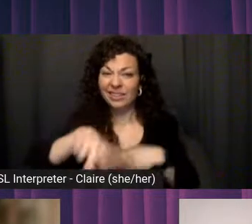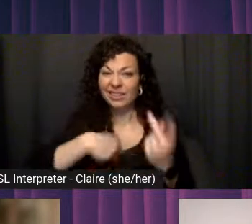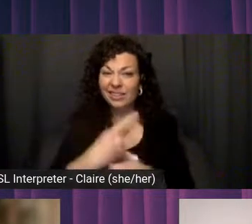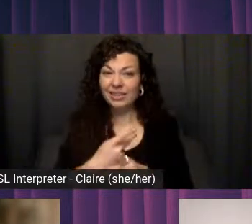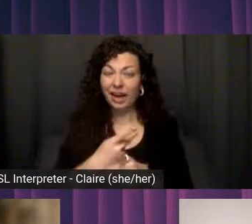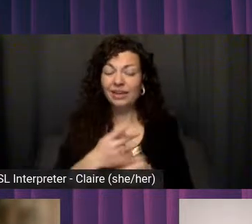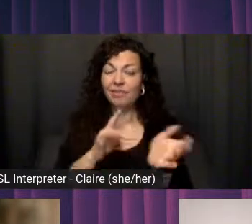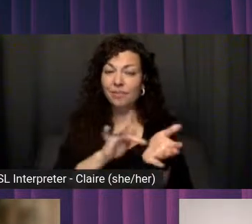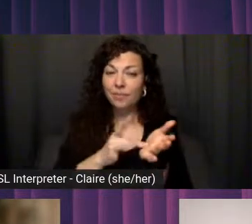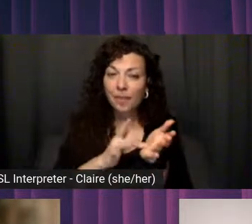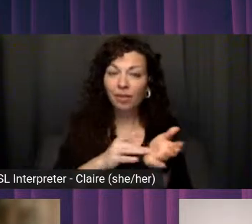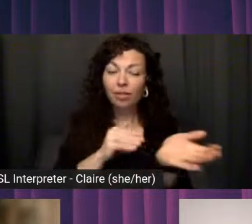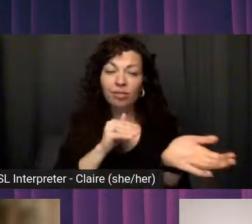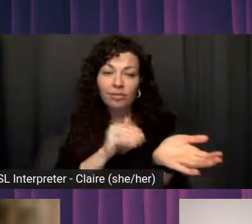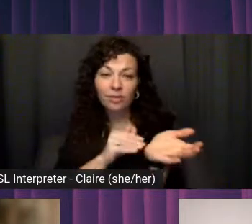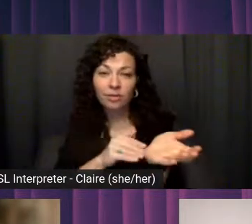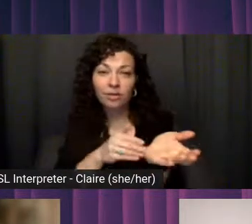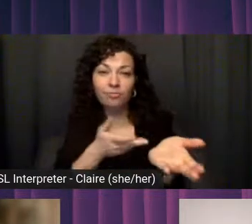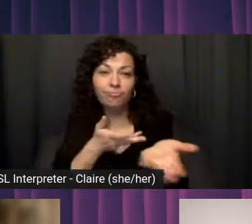things.